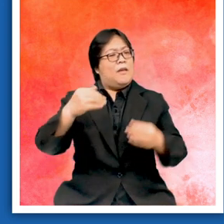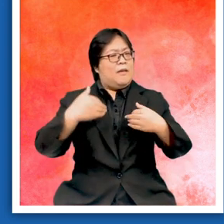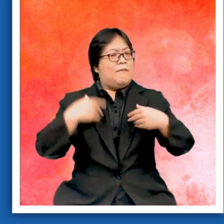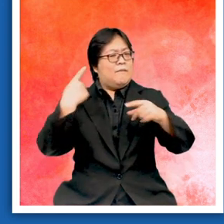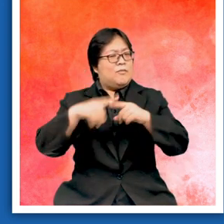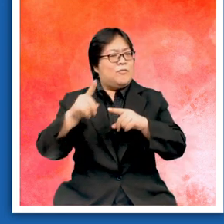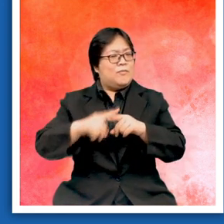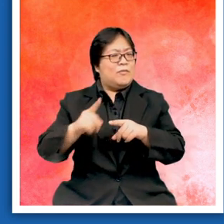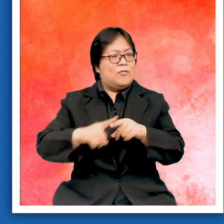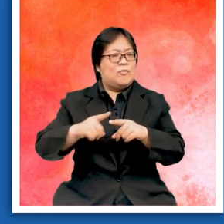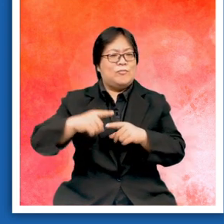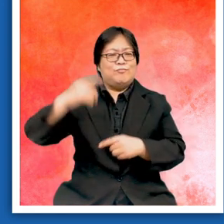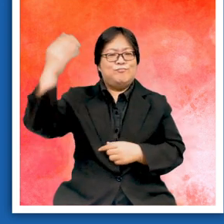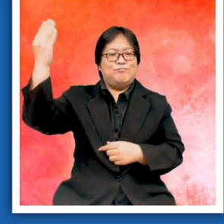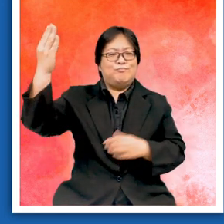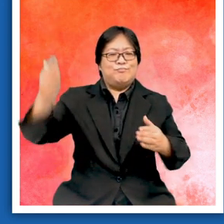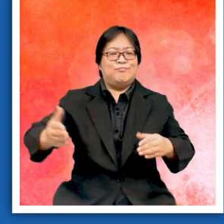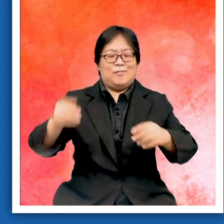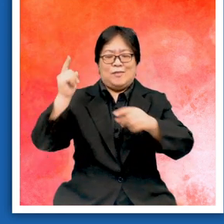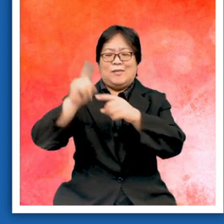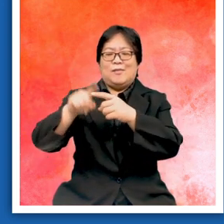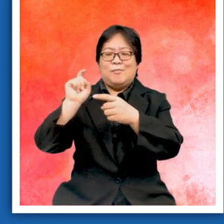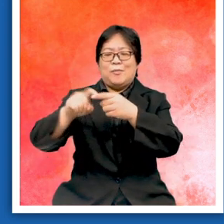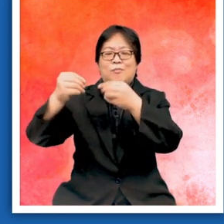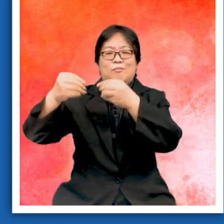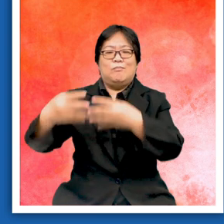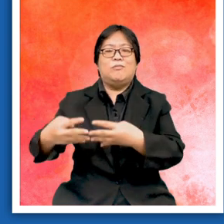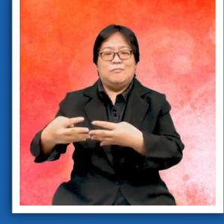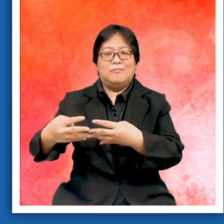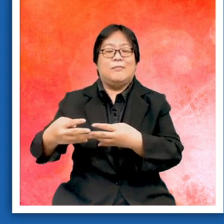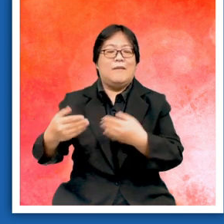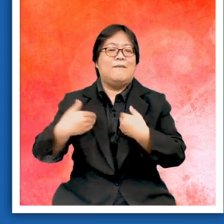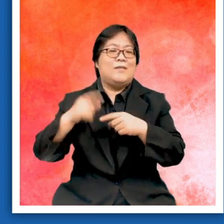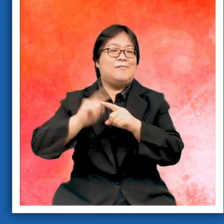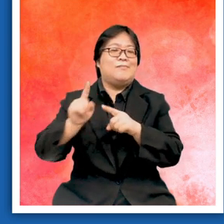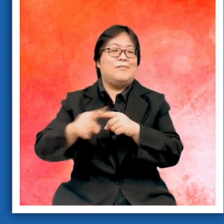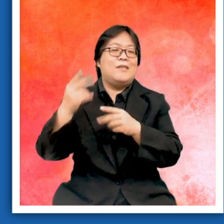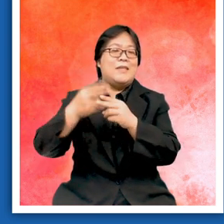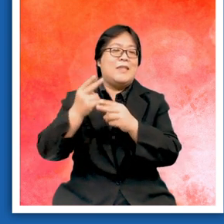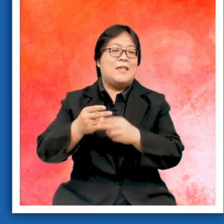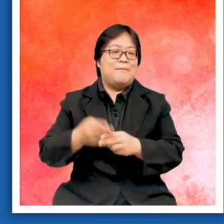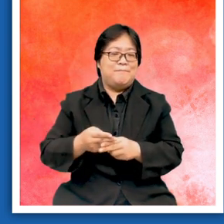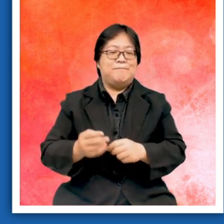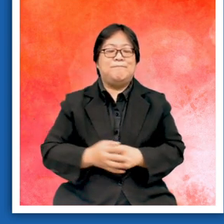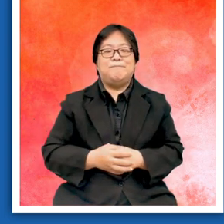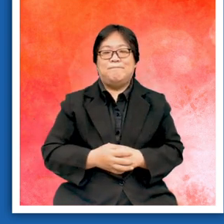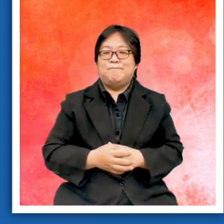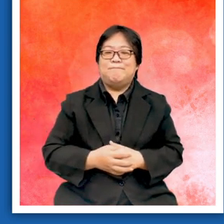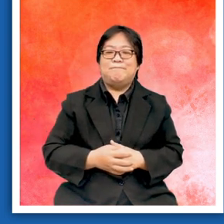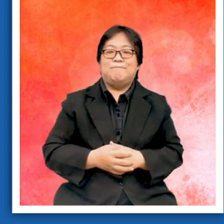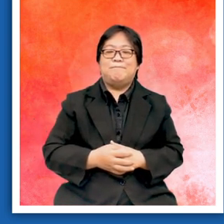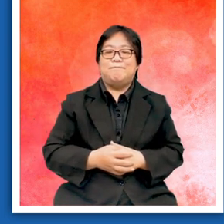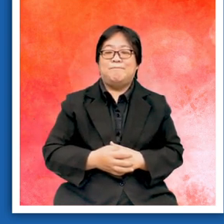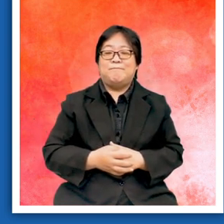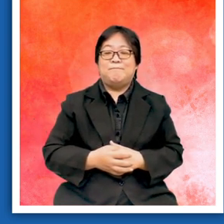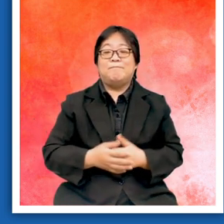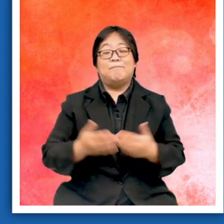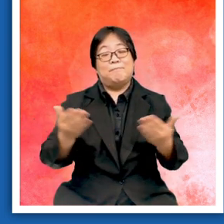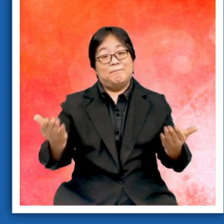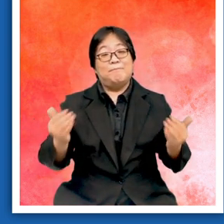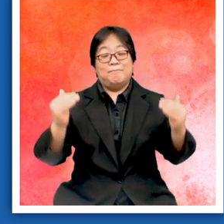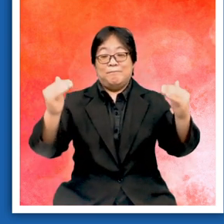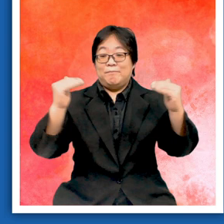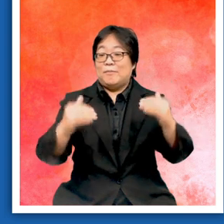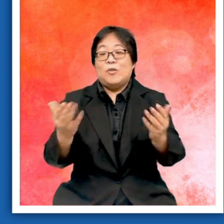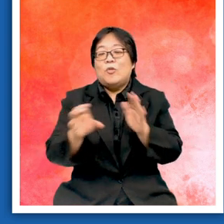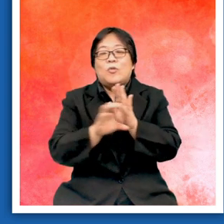multiple instructor, then there'll be multiple instructor name listed down there. Now let's see